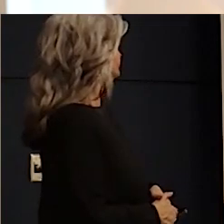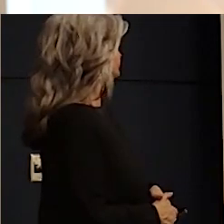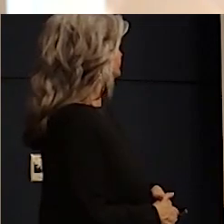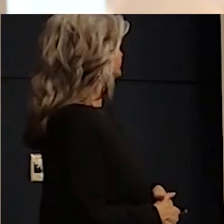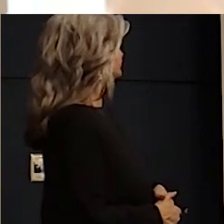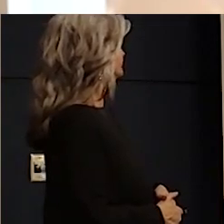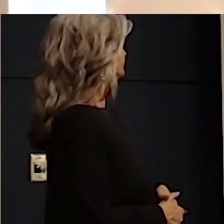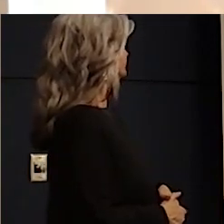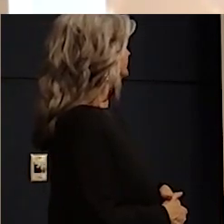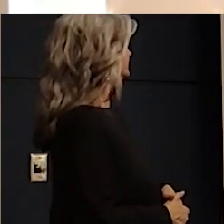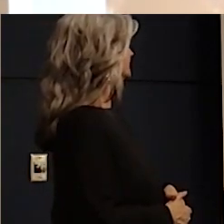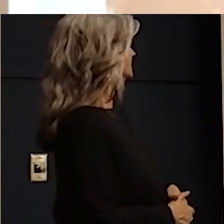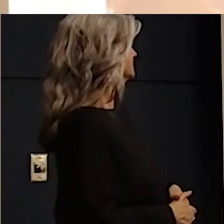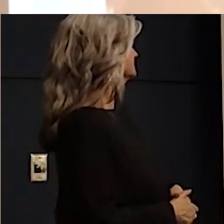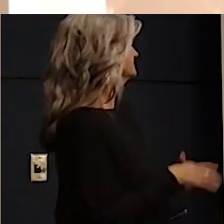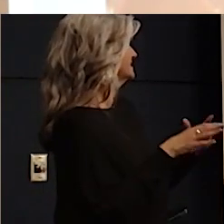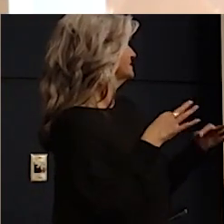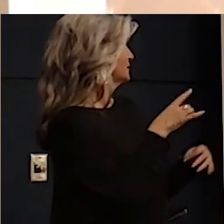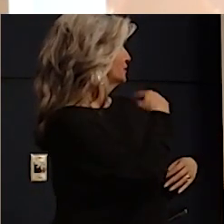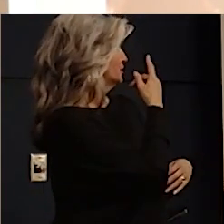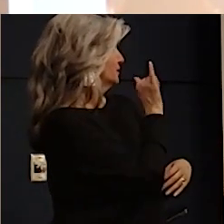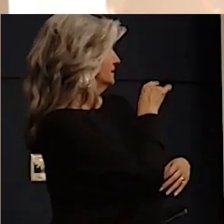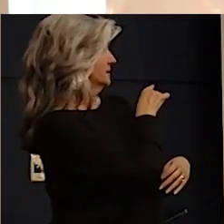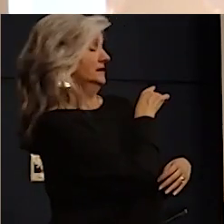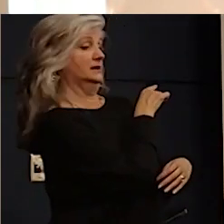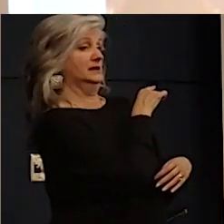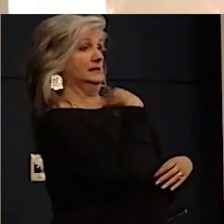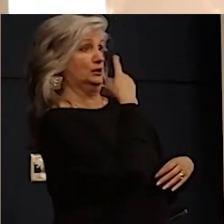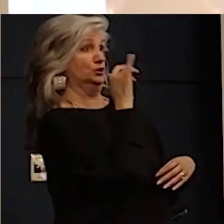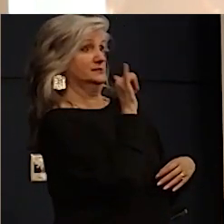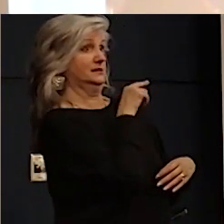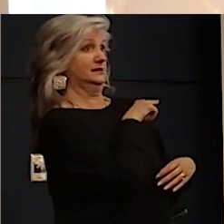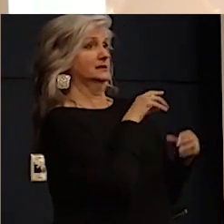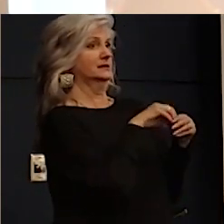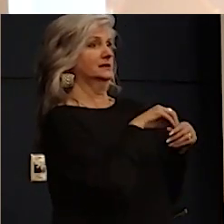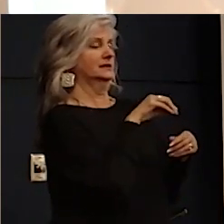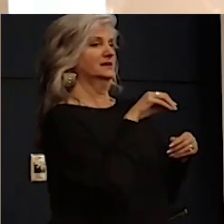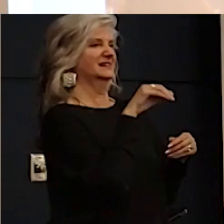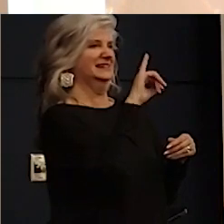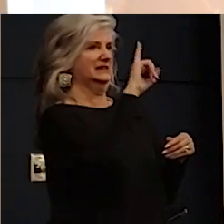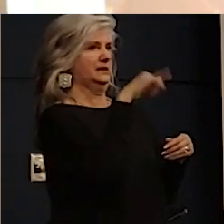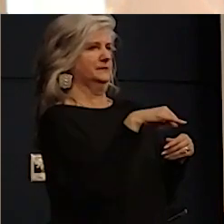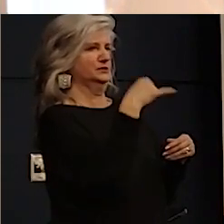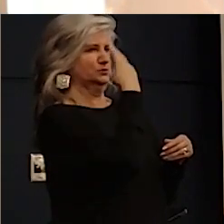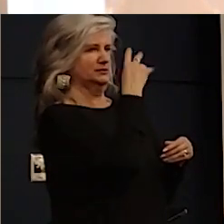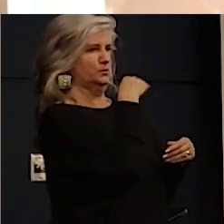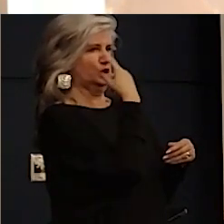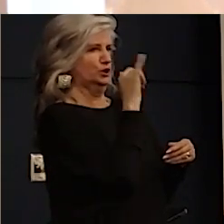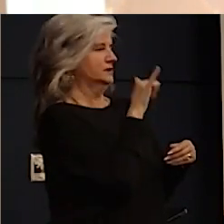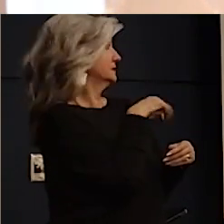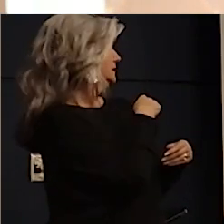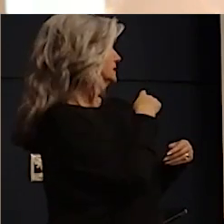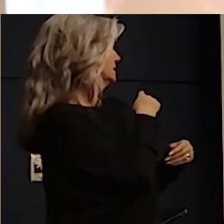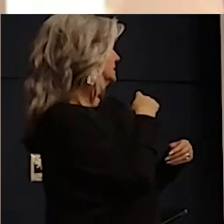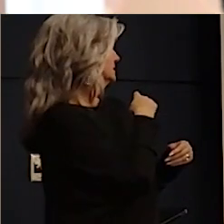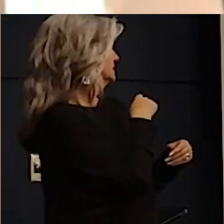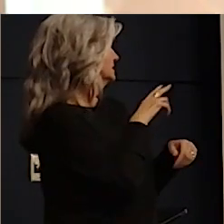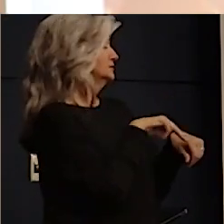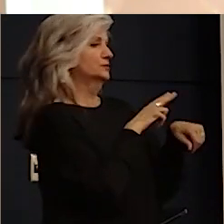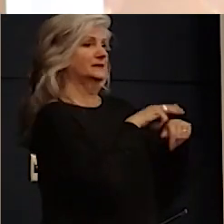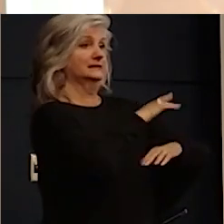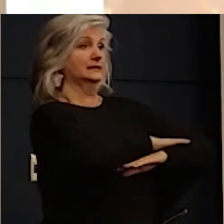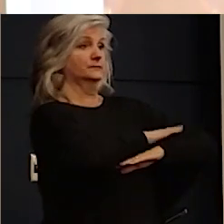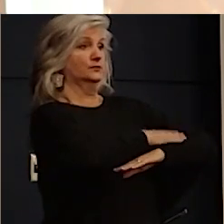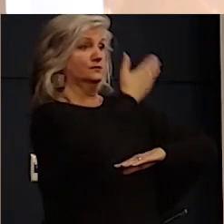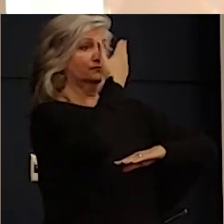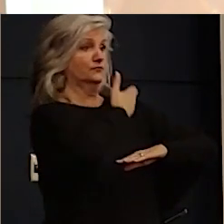I should point out, this is kind of what it looked like. This was the 8 yes hearing up in Indianapolis. You can see what it looks like. There's usually going to be a table at the front